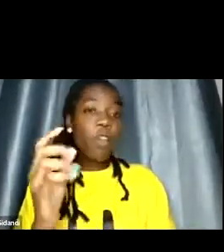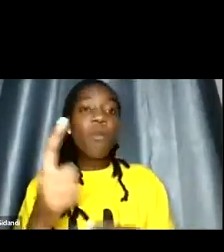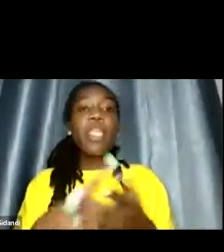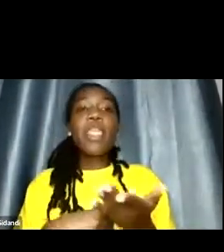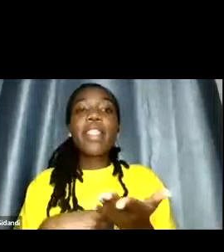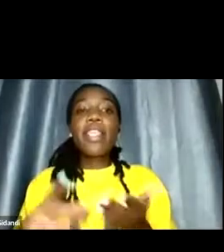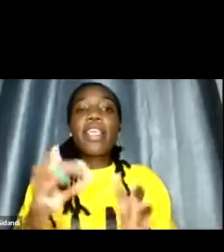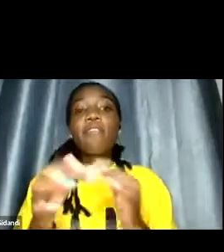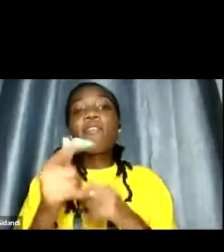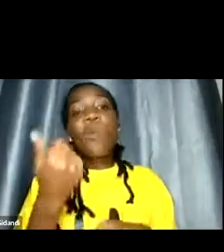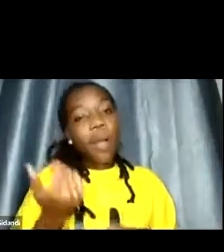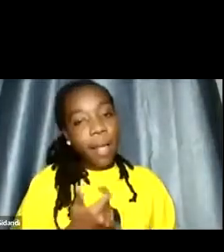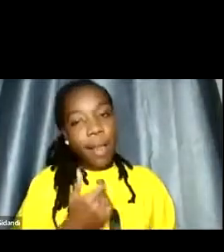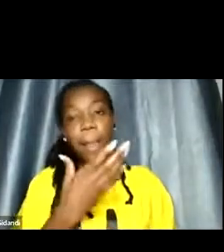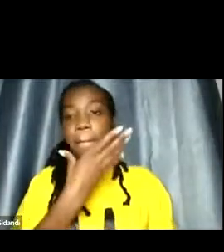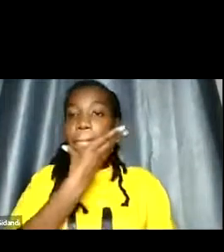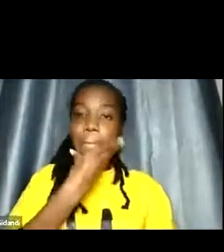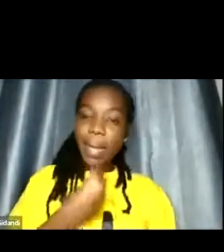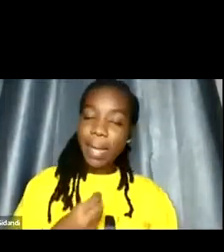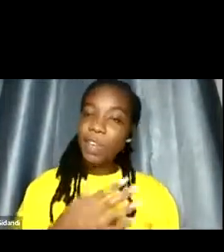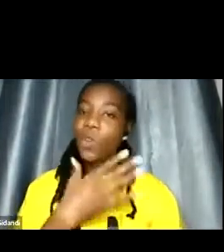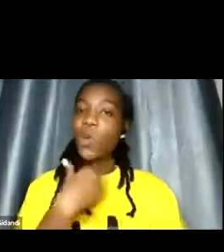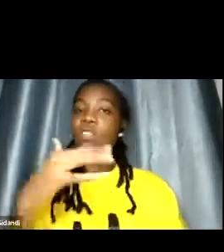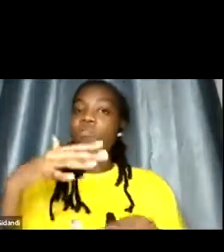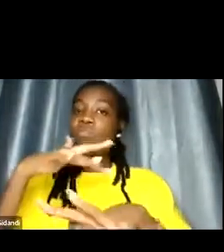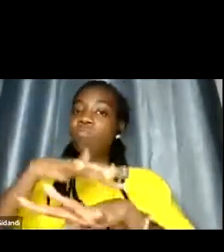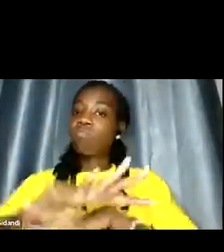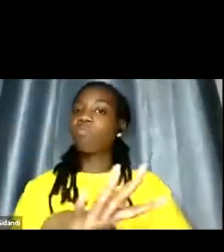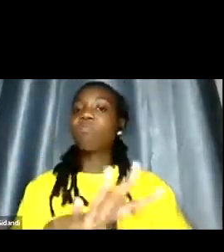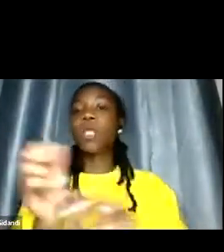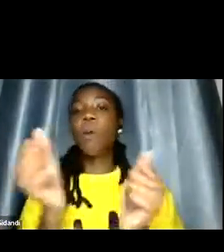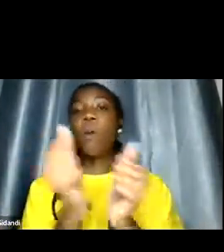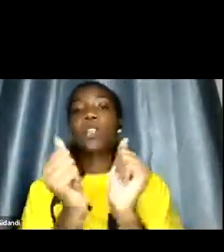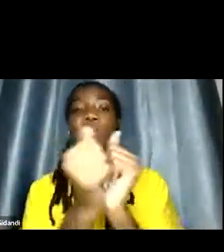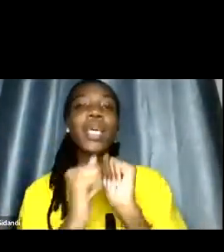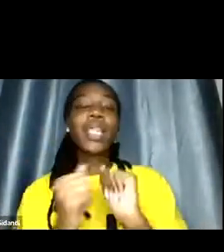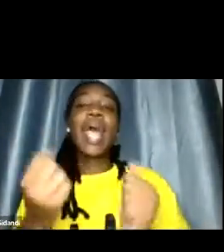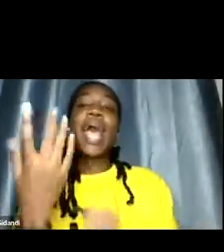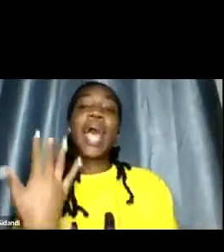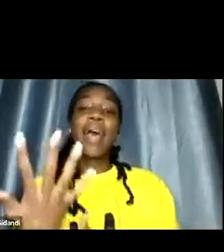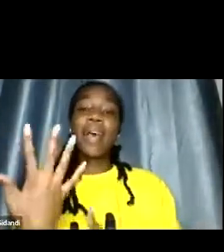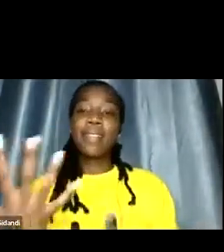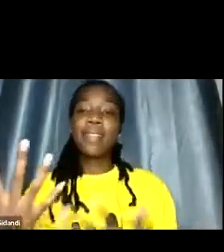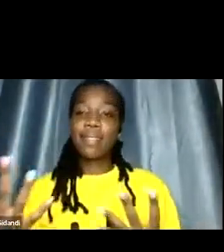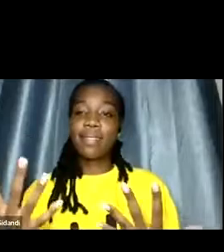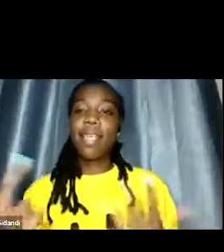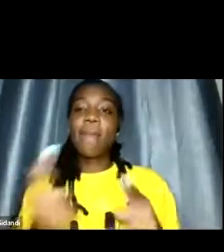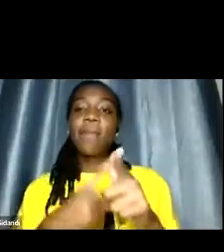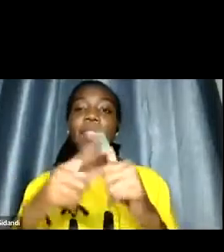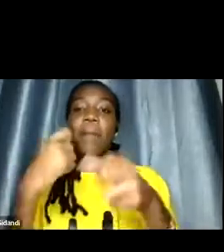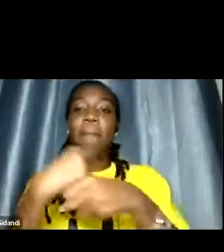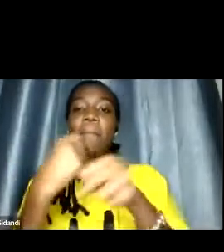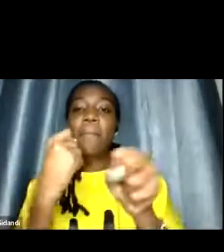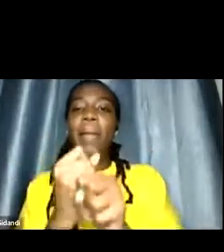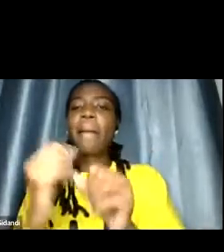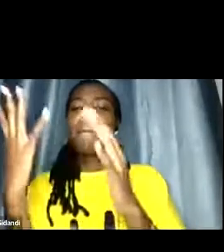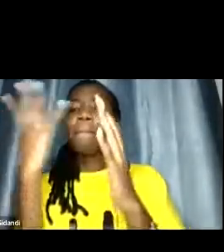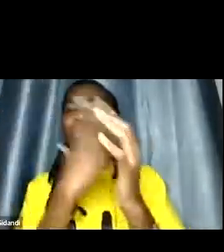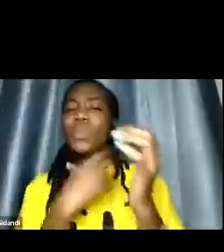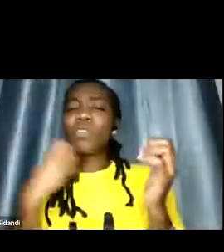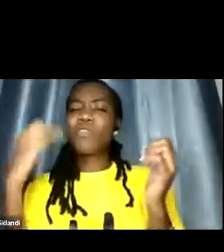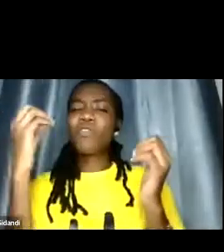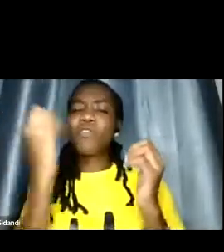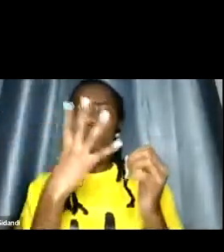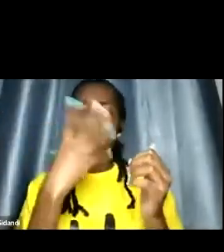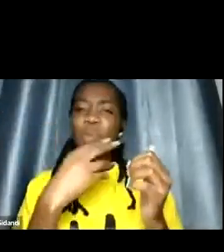who wants to explore working with your hands and create beautiful, beautiful pieces of furniture,